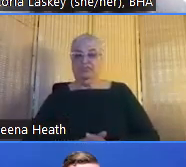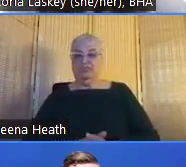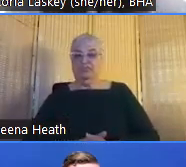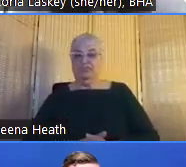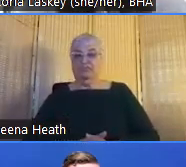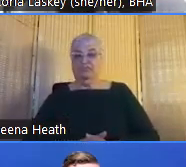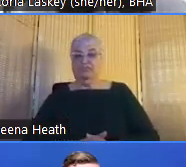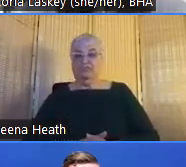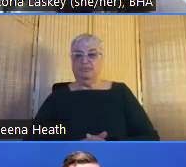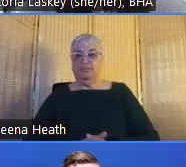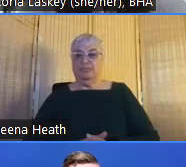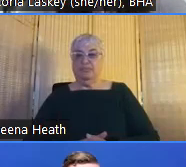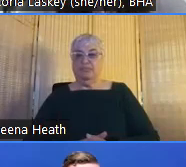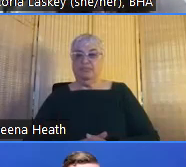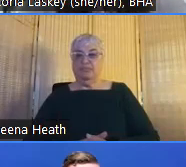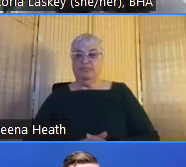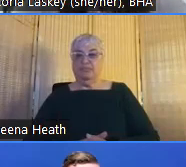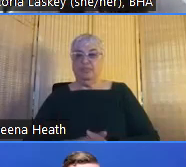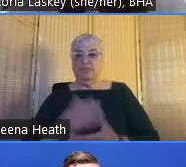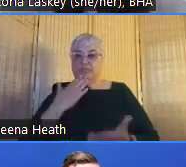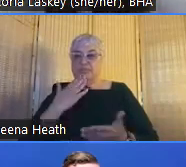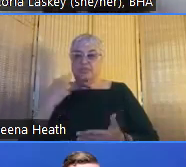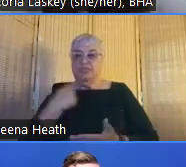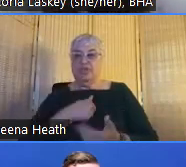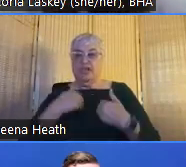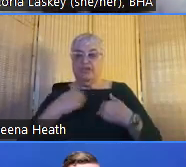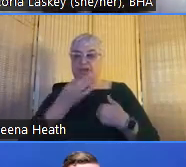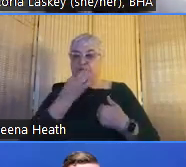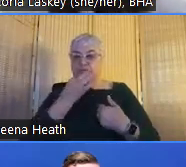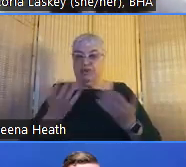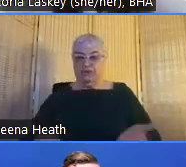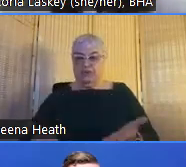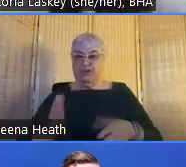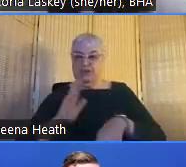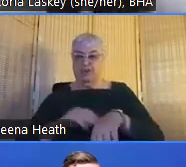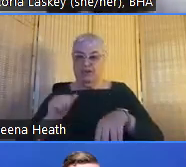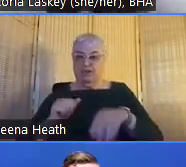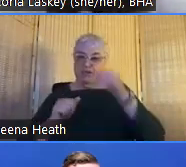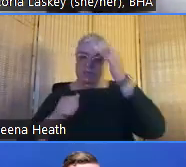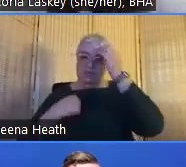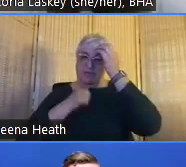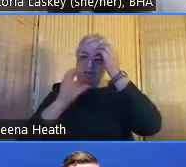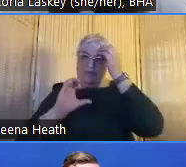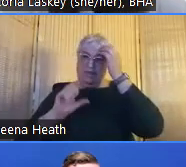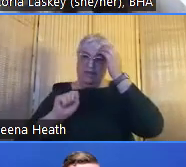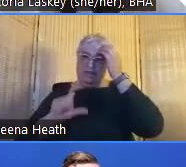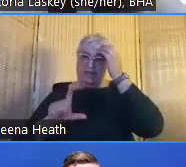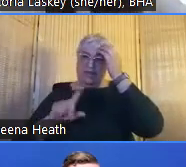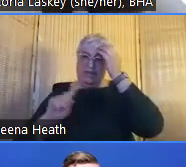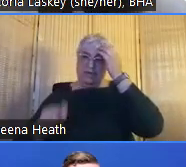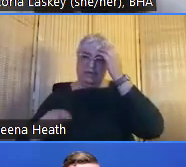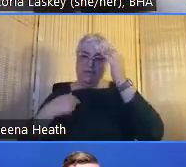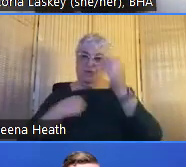That's great. Appreciate that we have those experts on call, and we didn't anticipate a CSL question today, but we